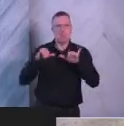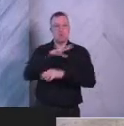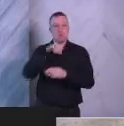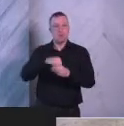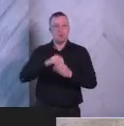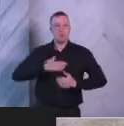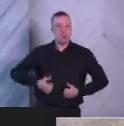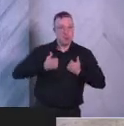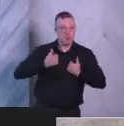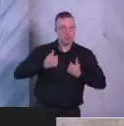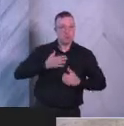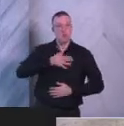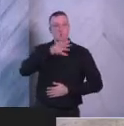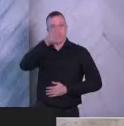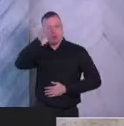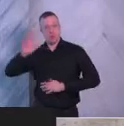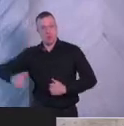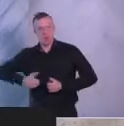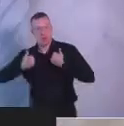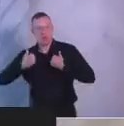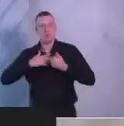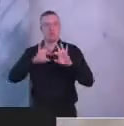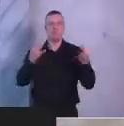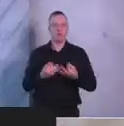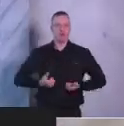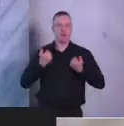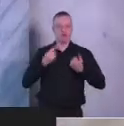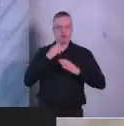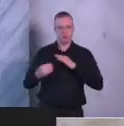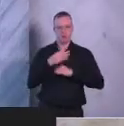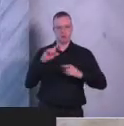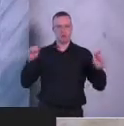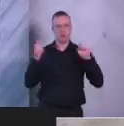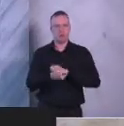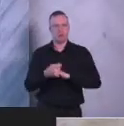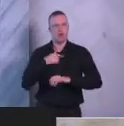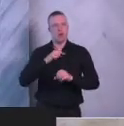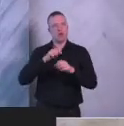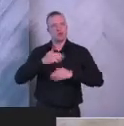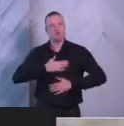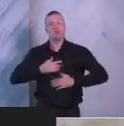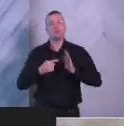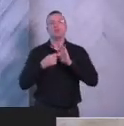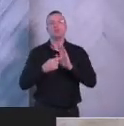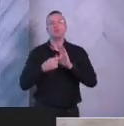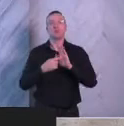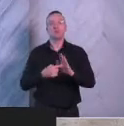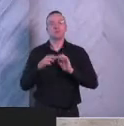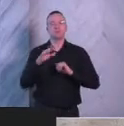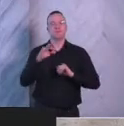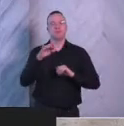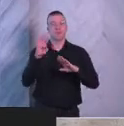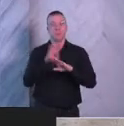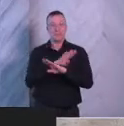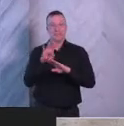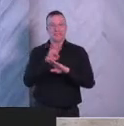family's life right now. And so it's just transformed me as I work professionally. I really enjoyed representing businesses.